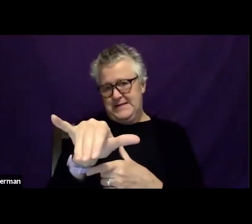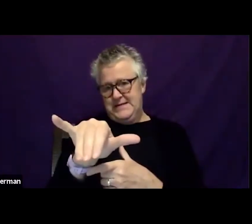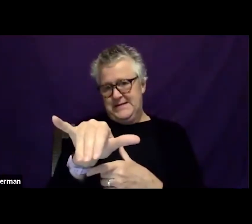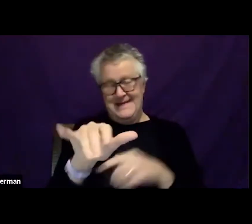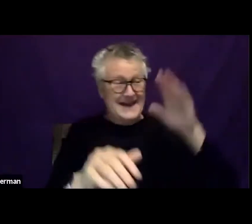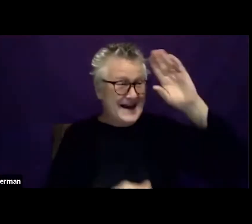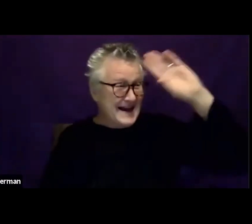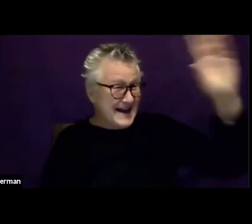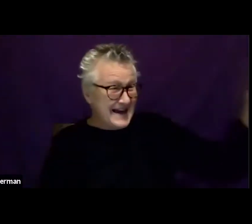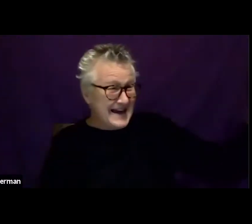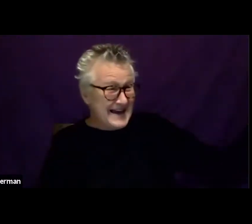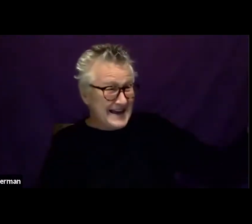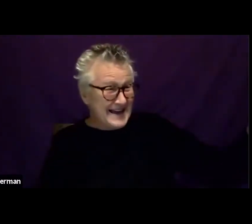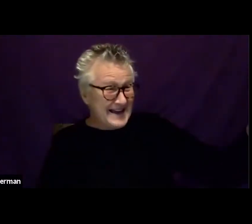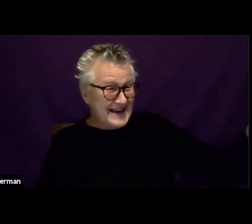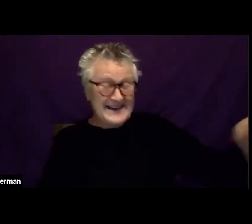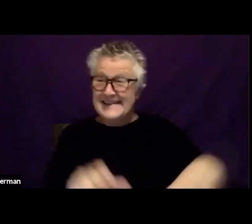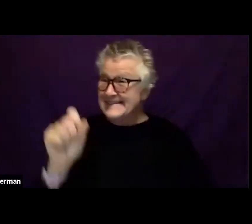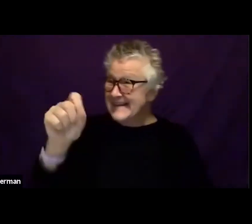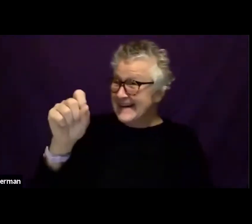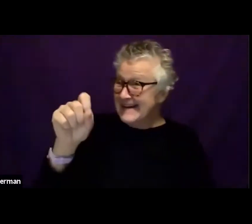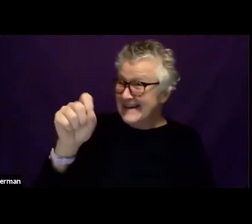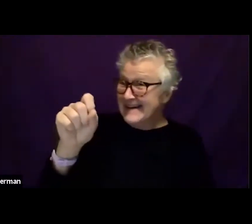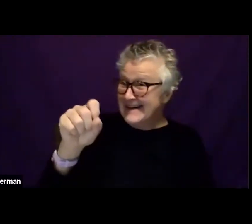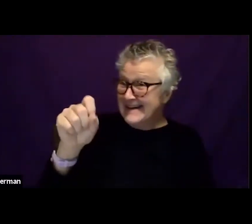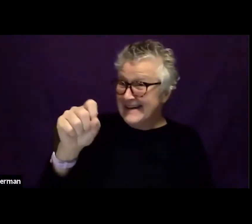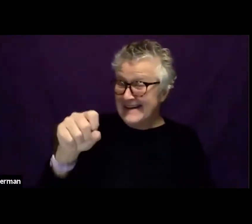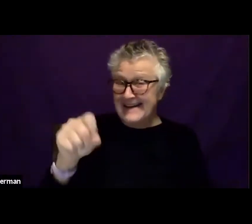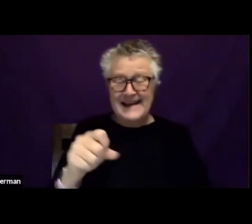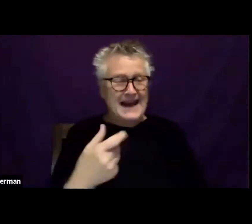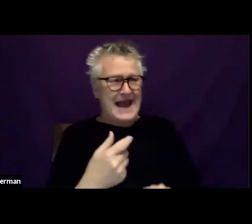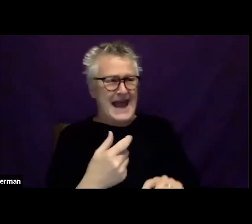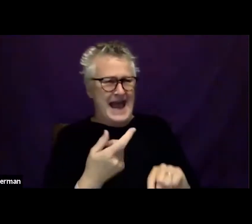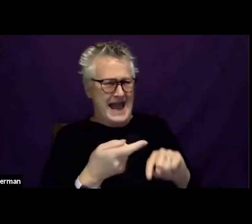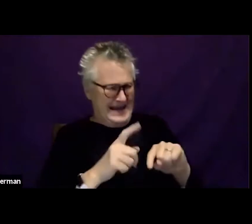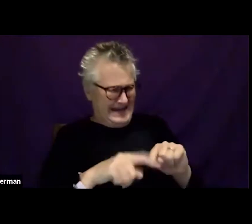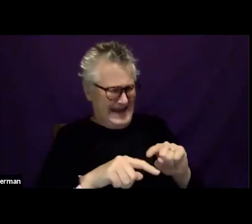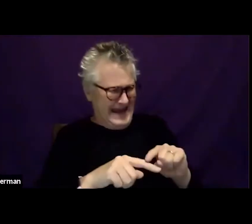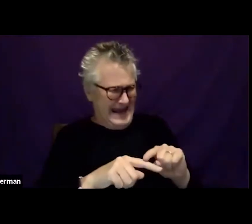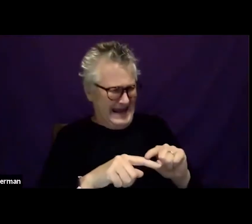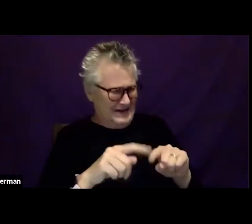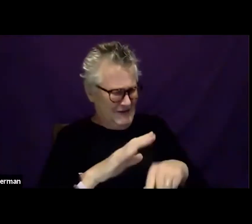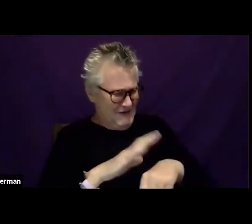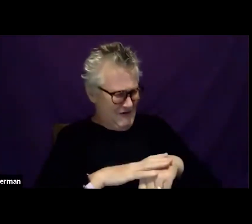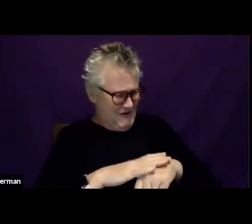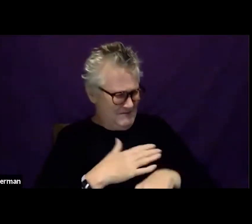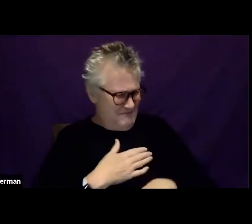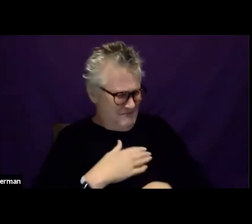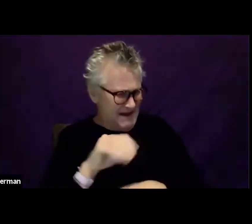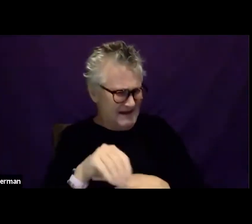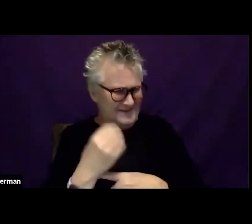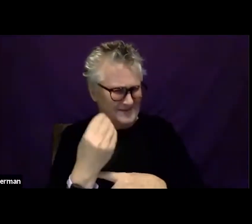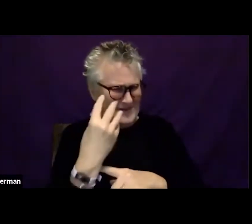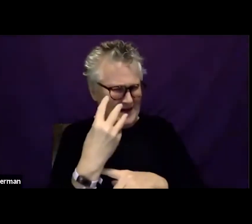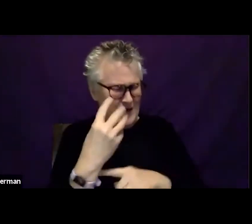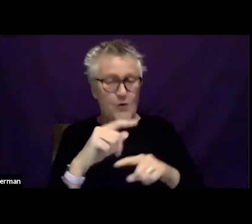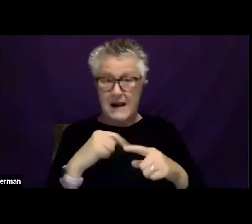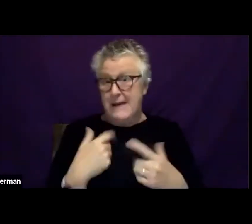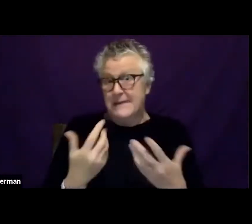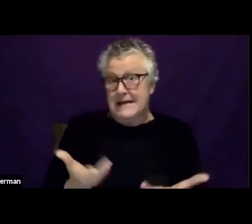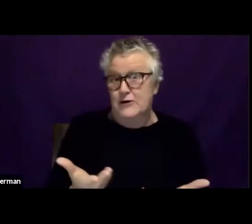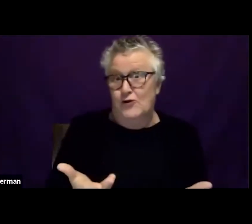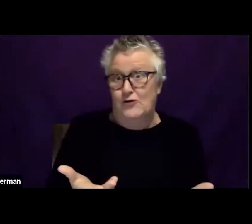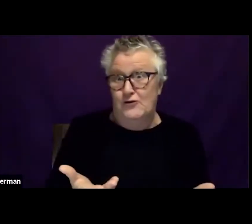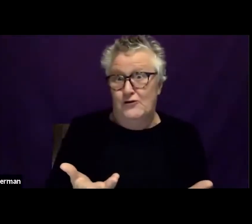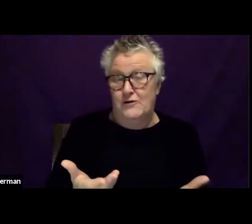Hi, to I'm join. here. Yeah. I can't seem to turn on my video, but I am here. Okay. So I'm wondering if